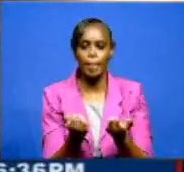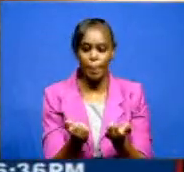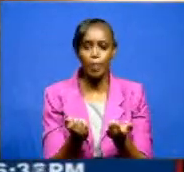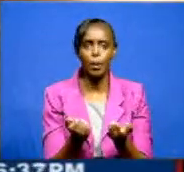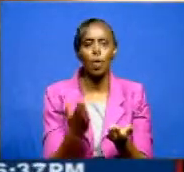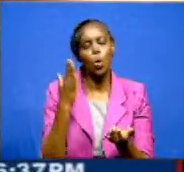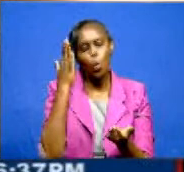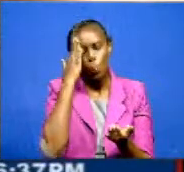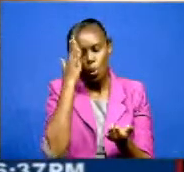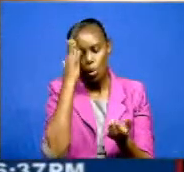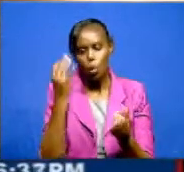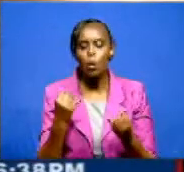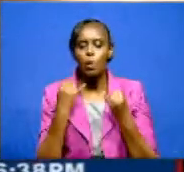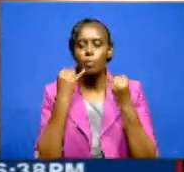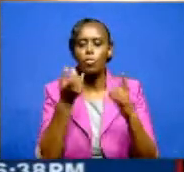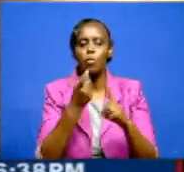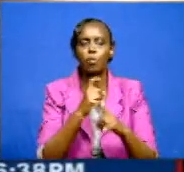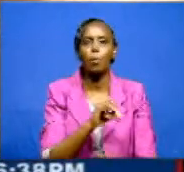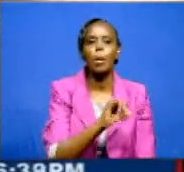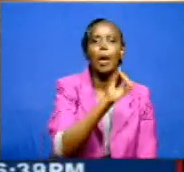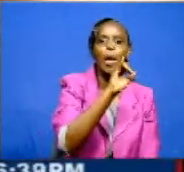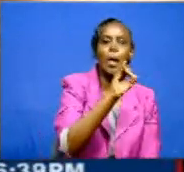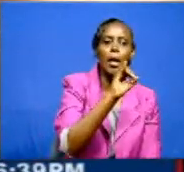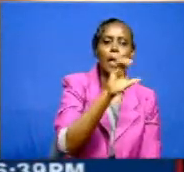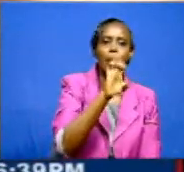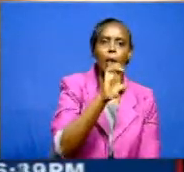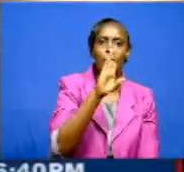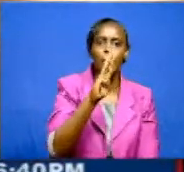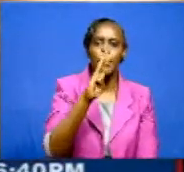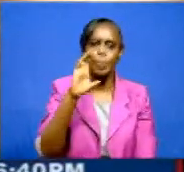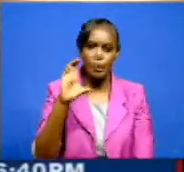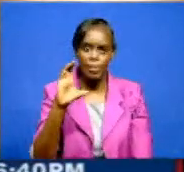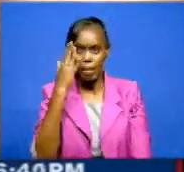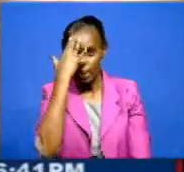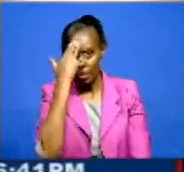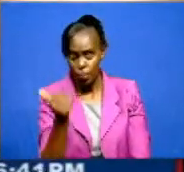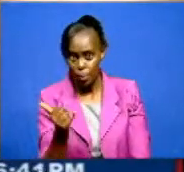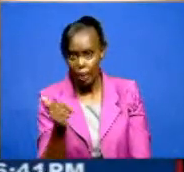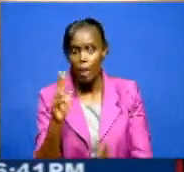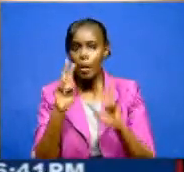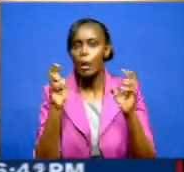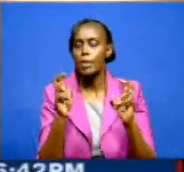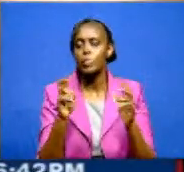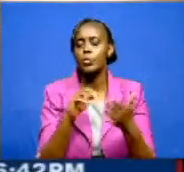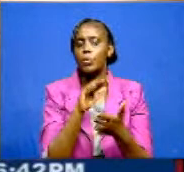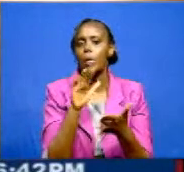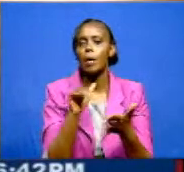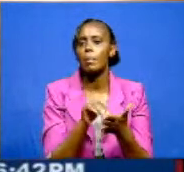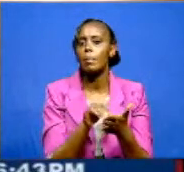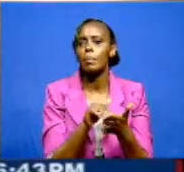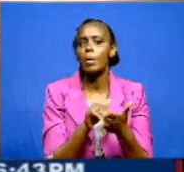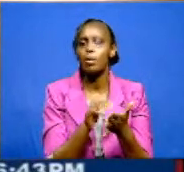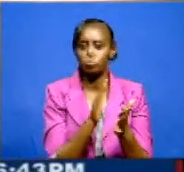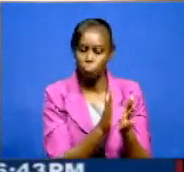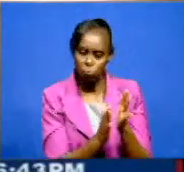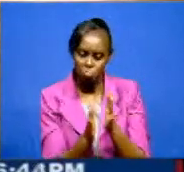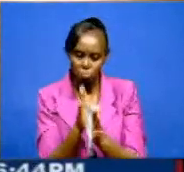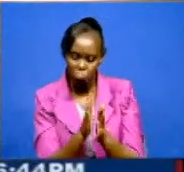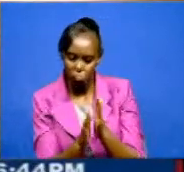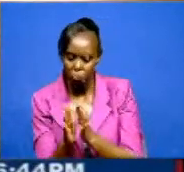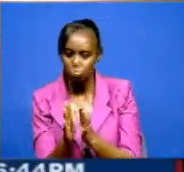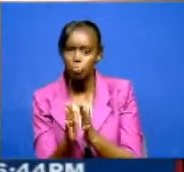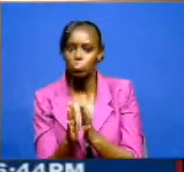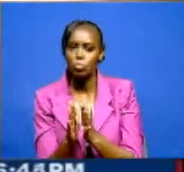know this information from IEBC, because the issue of even reorganizations of